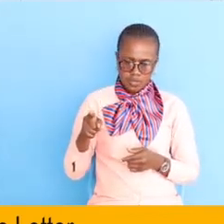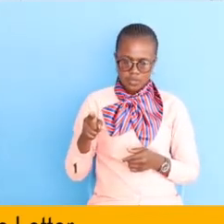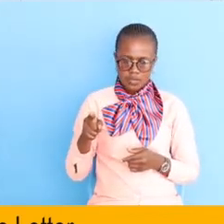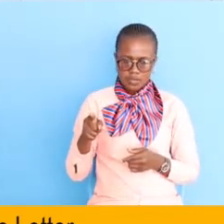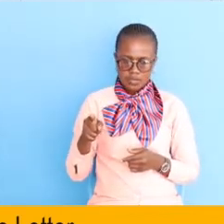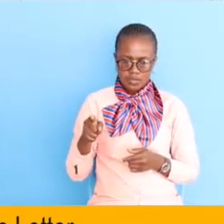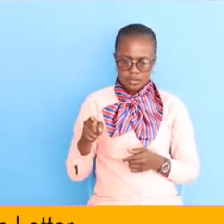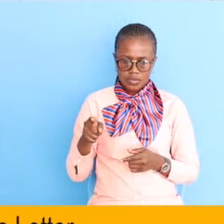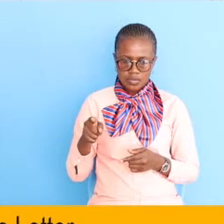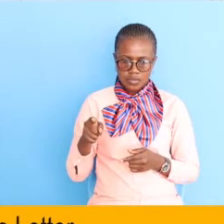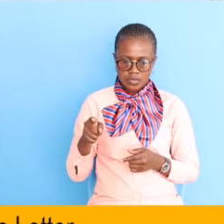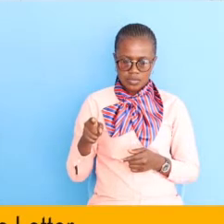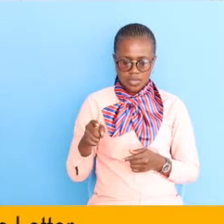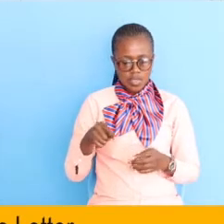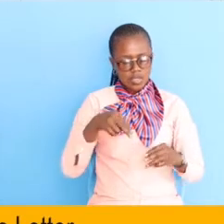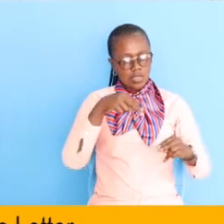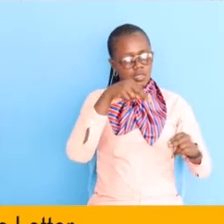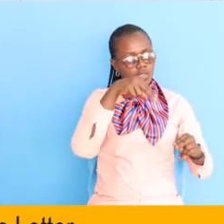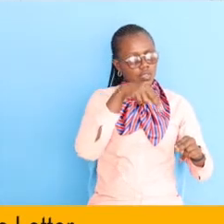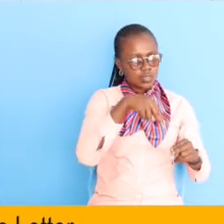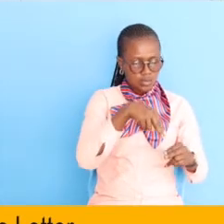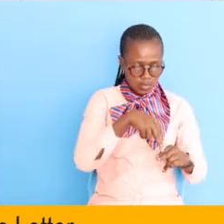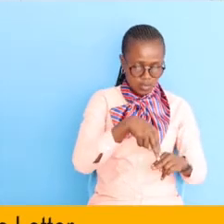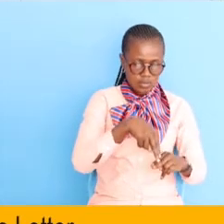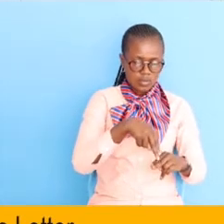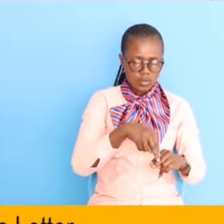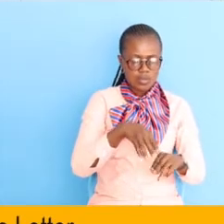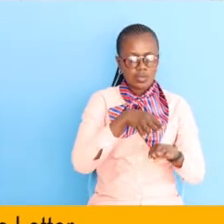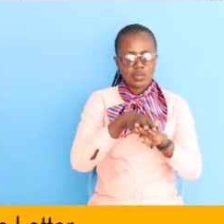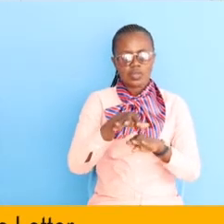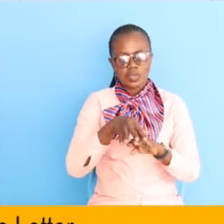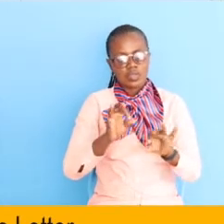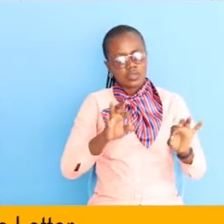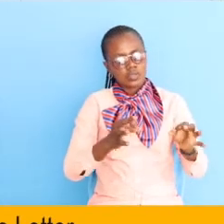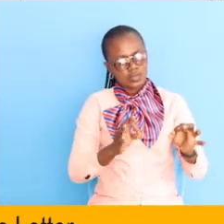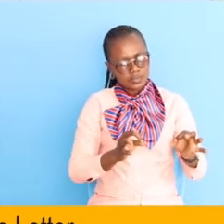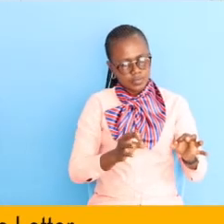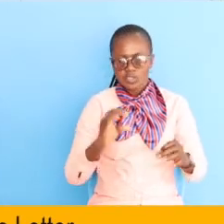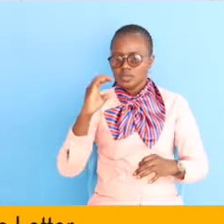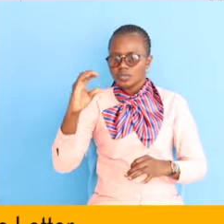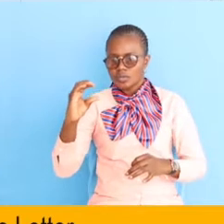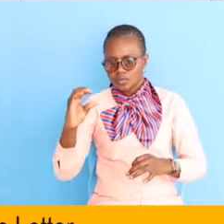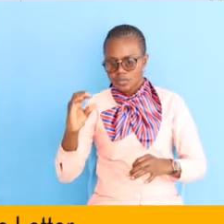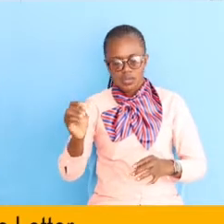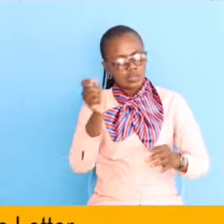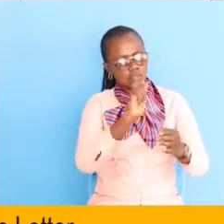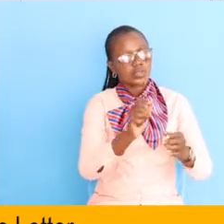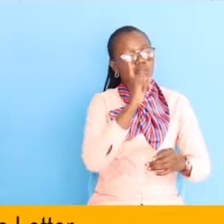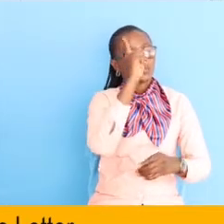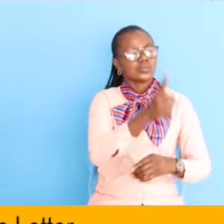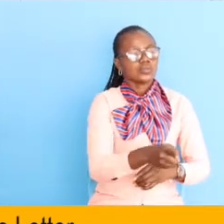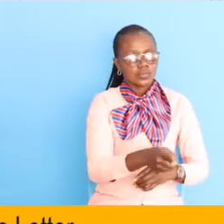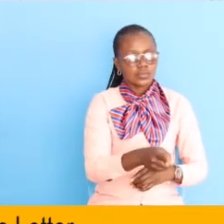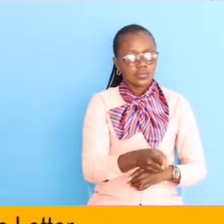they tend to represent on how a sender's address should look like. So we can write a sender's address in two